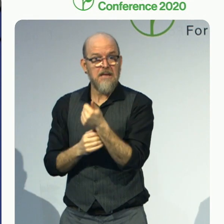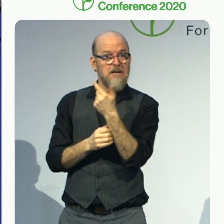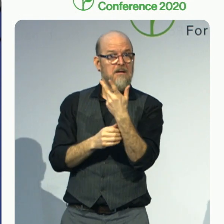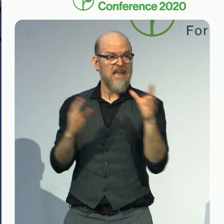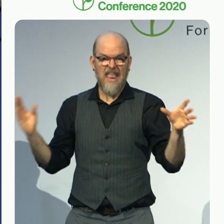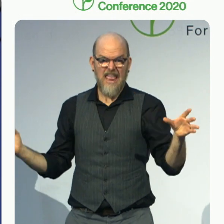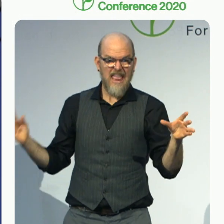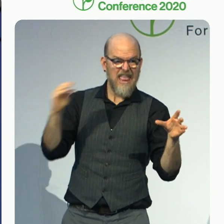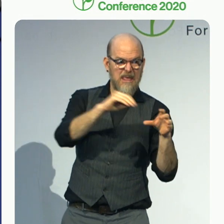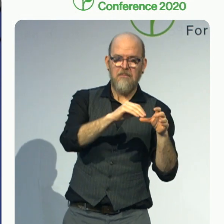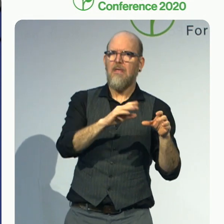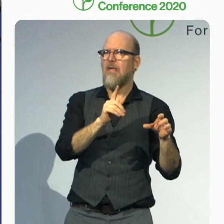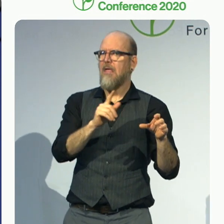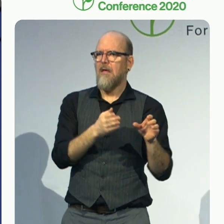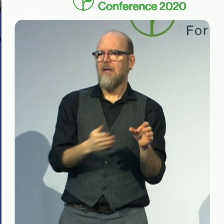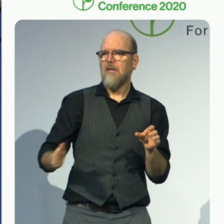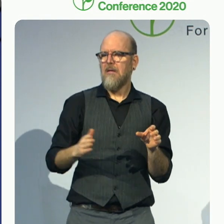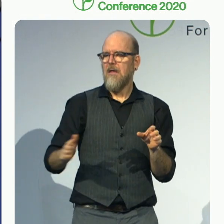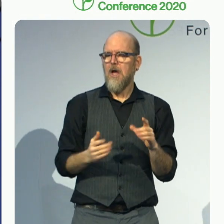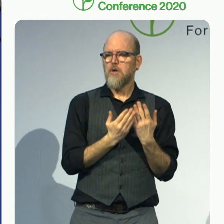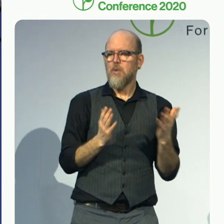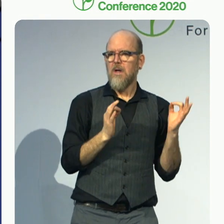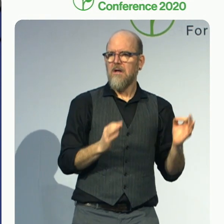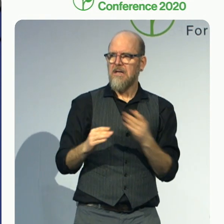sprang up as institutions catering for